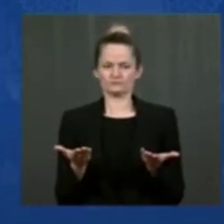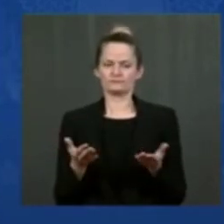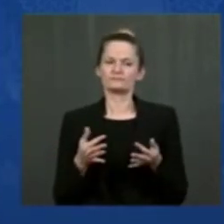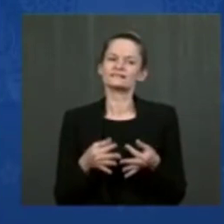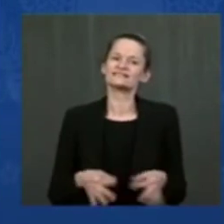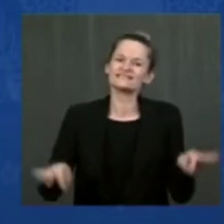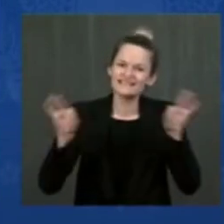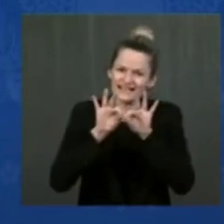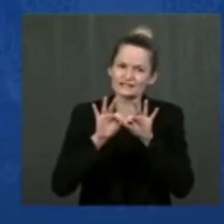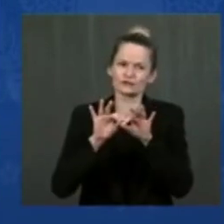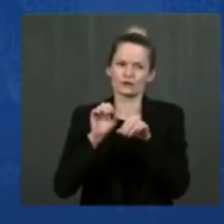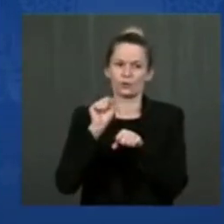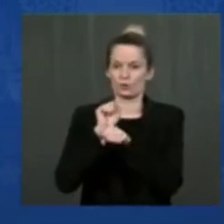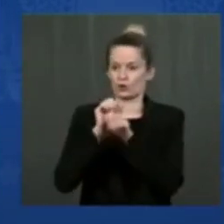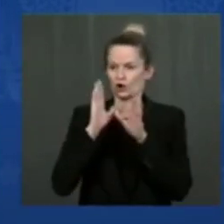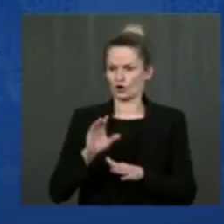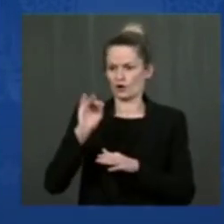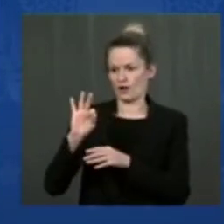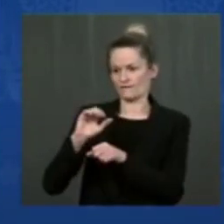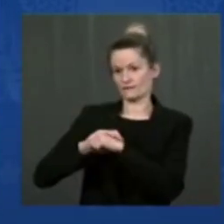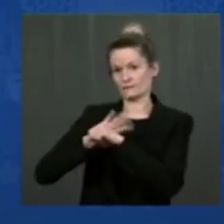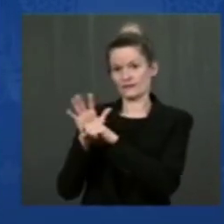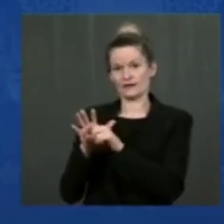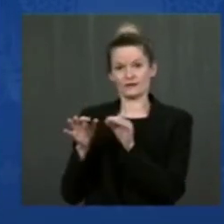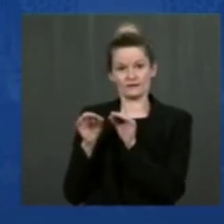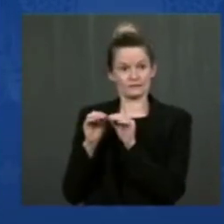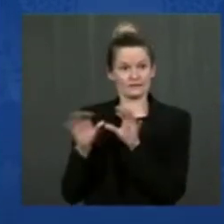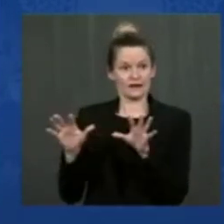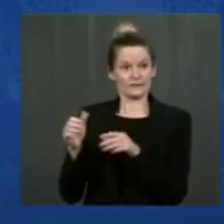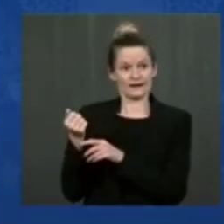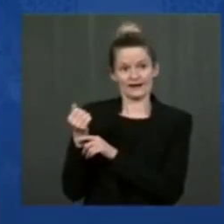United States Department of Labor's Hall of Honor.